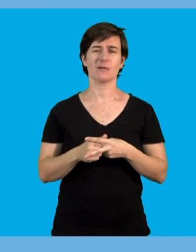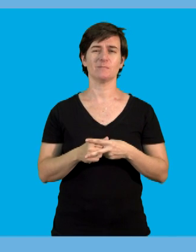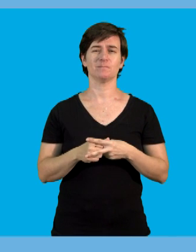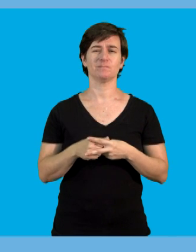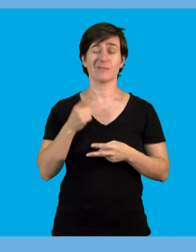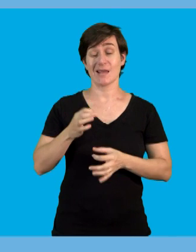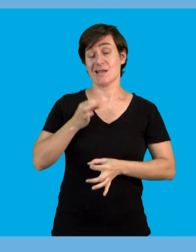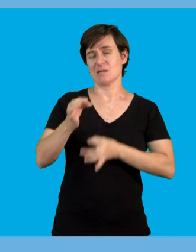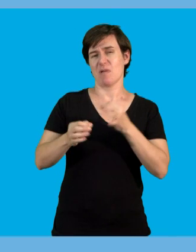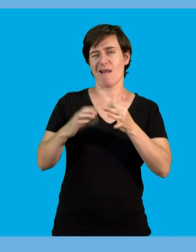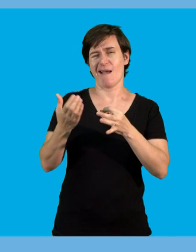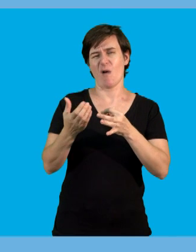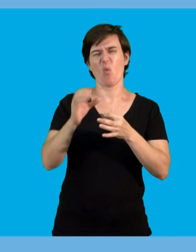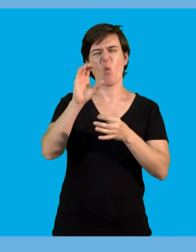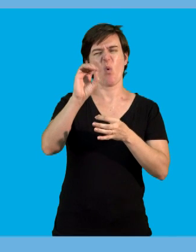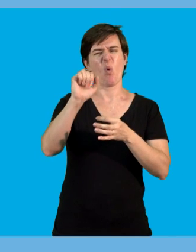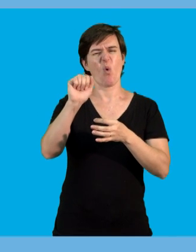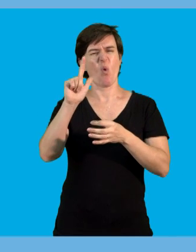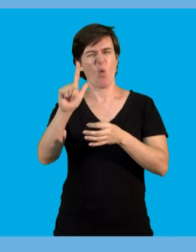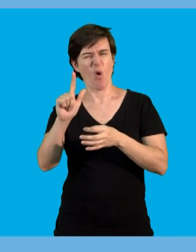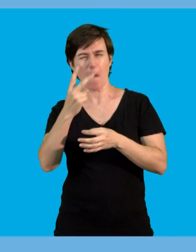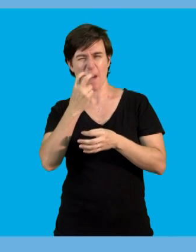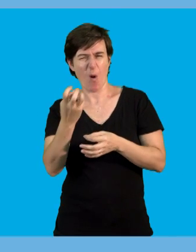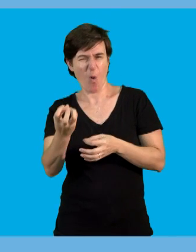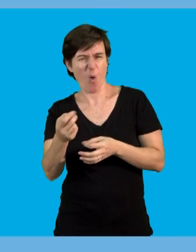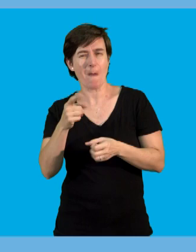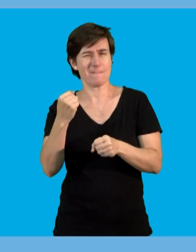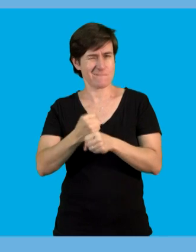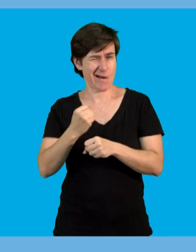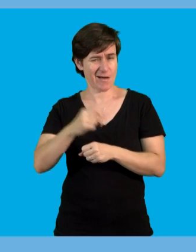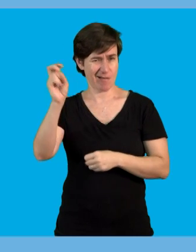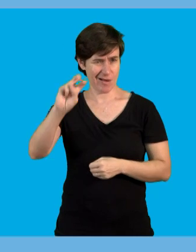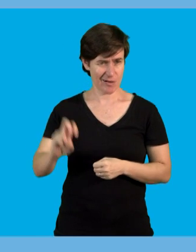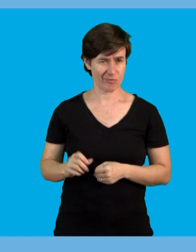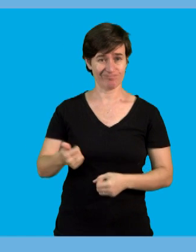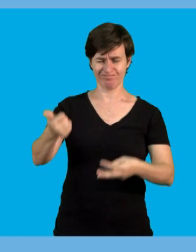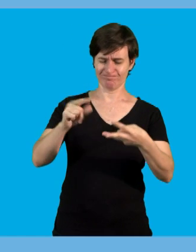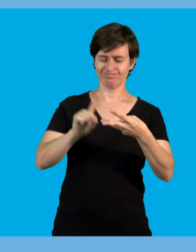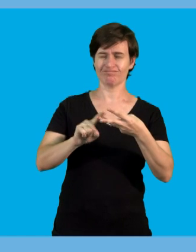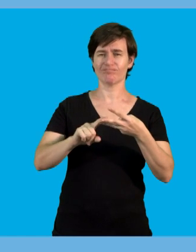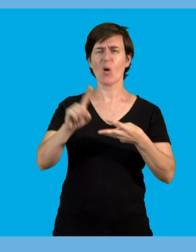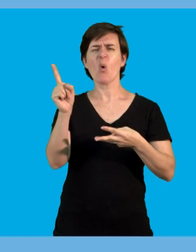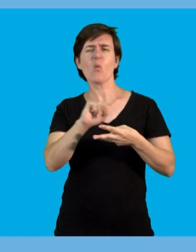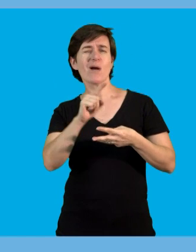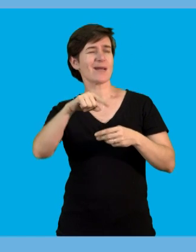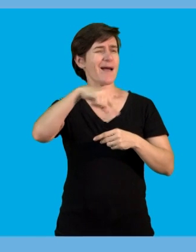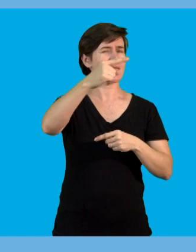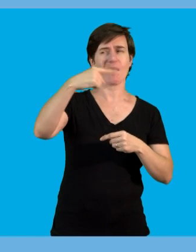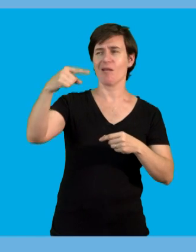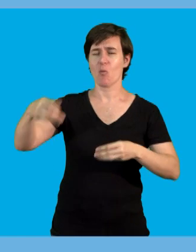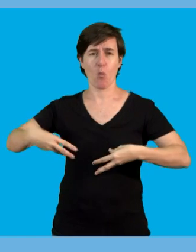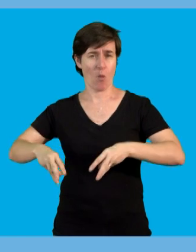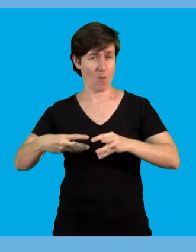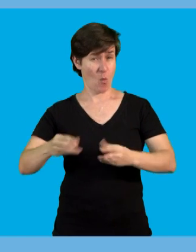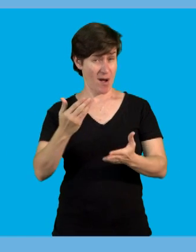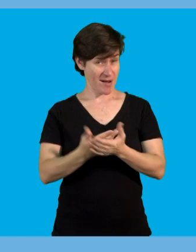know that or to explain how coal generates electricity and also be able to list other alternative sources of